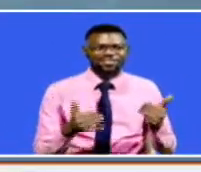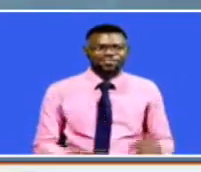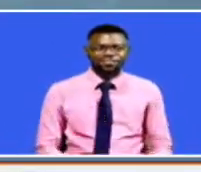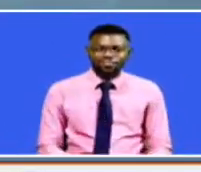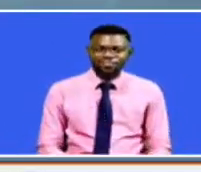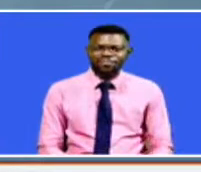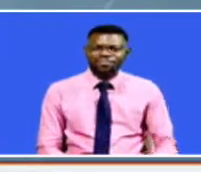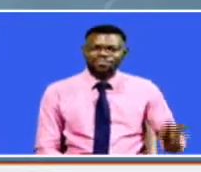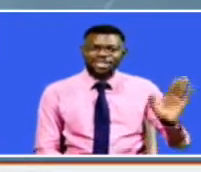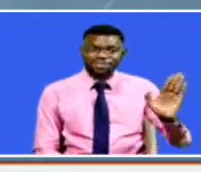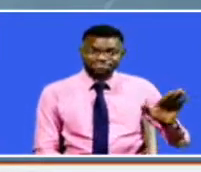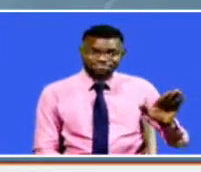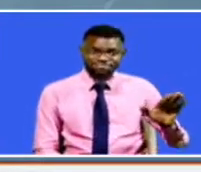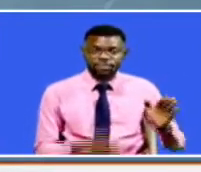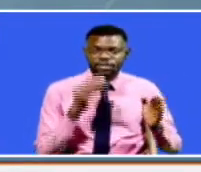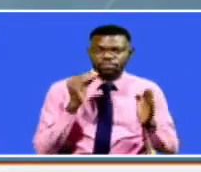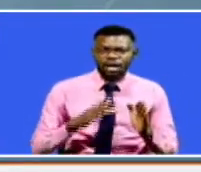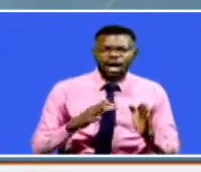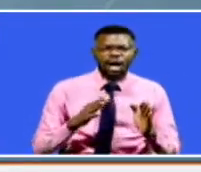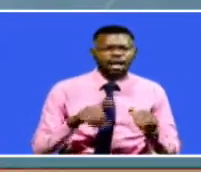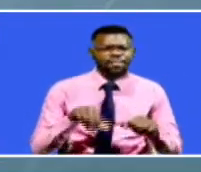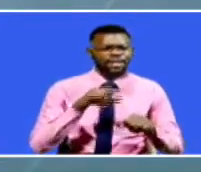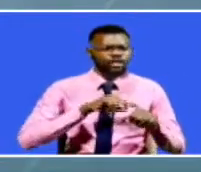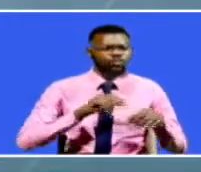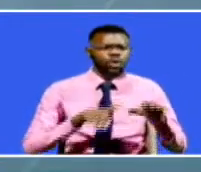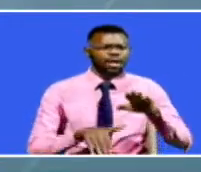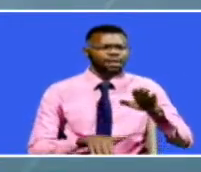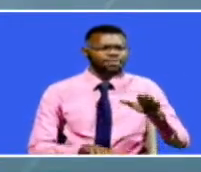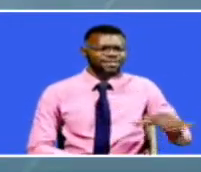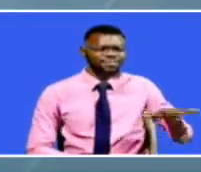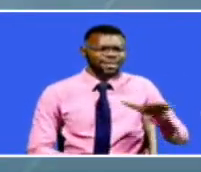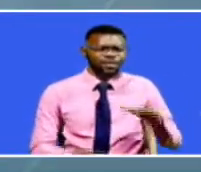Now, the Speaker of the National Assembly, Moses Wetangula,